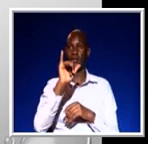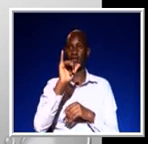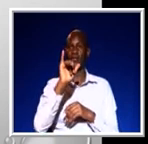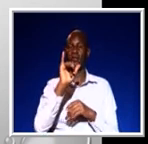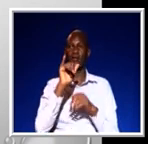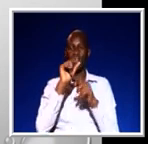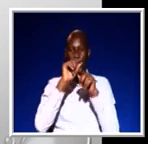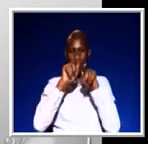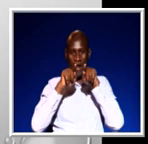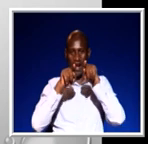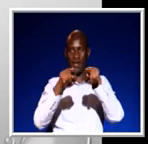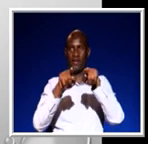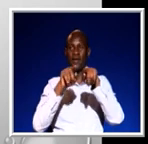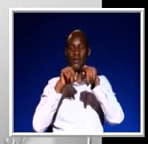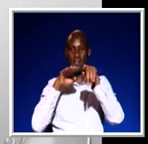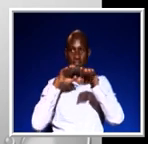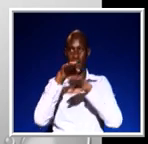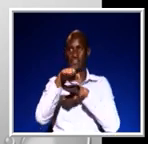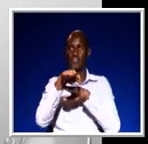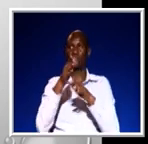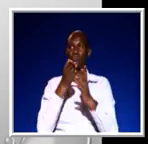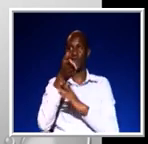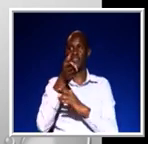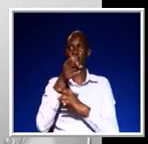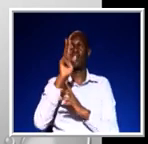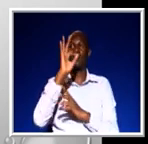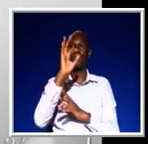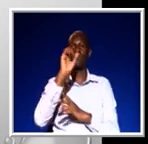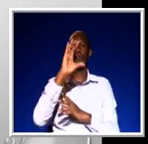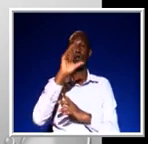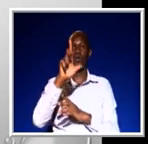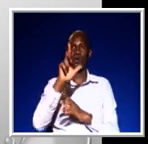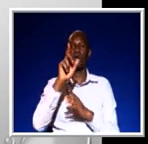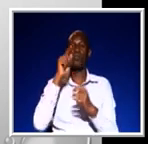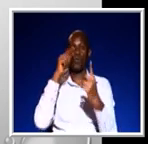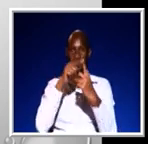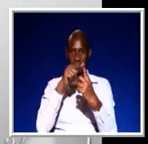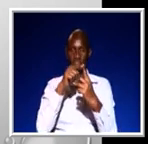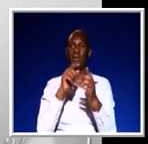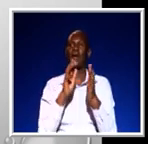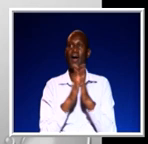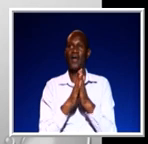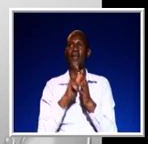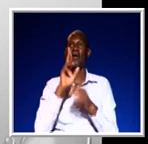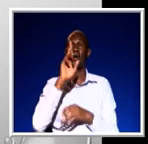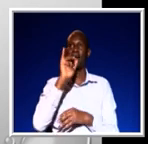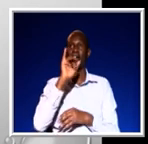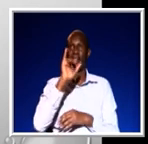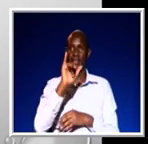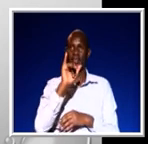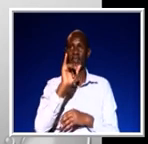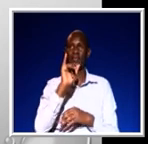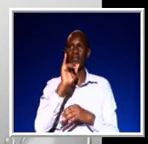axis is refracted to pass through the focal point. A ray that